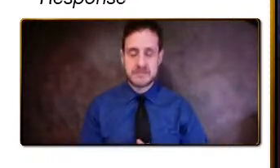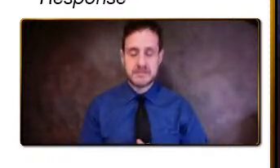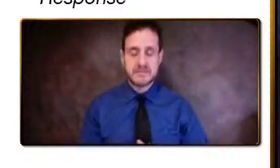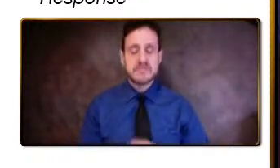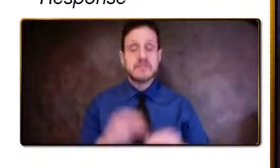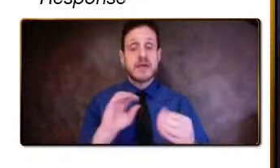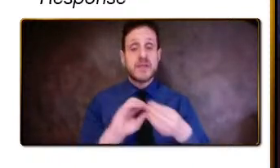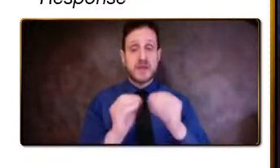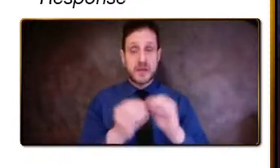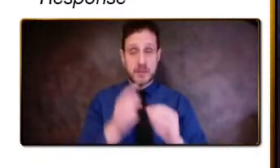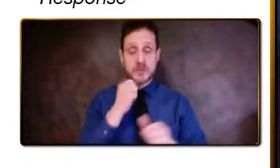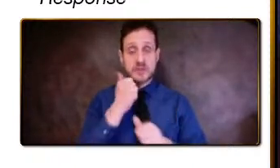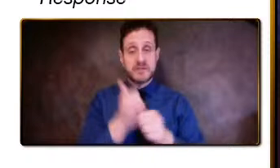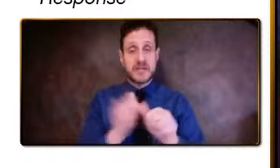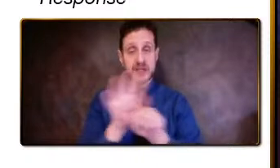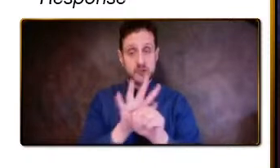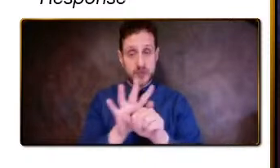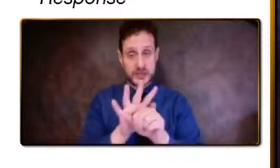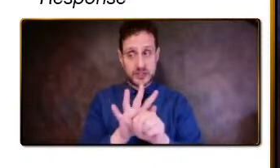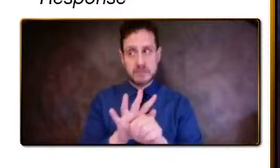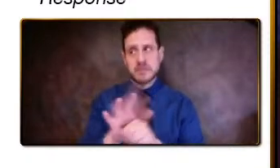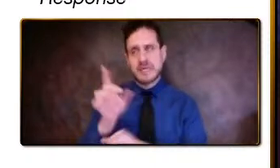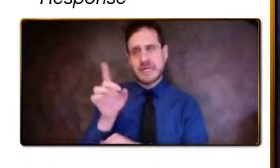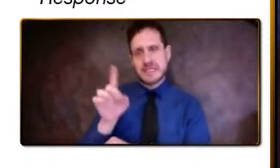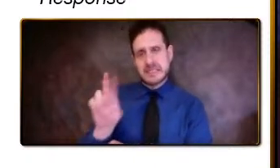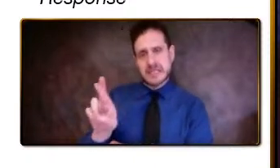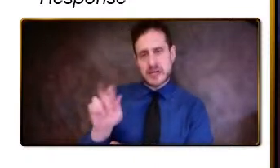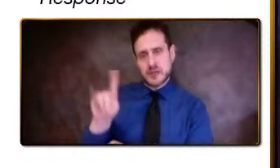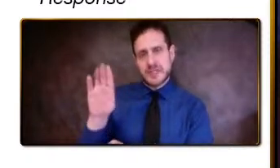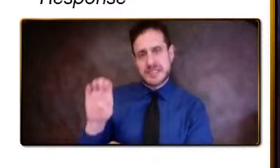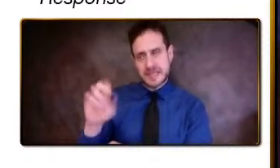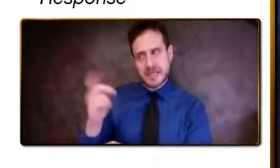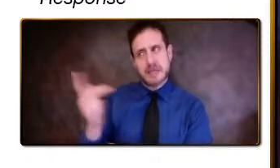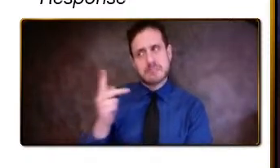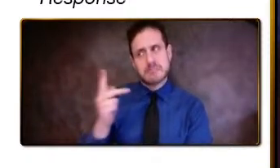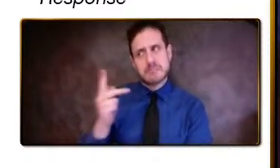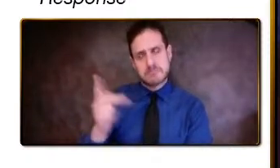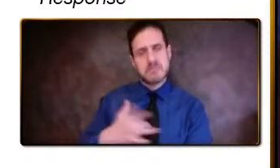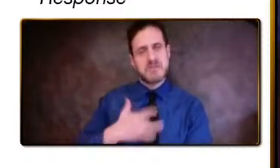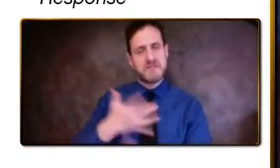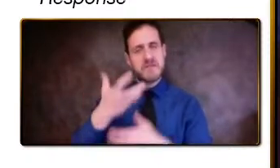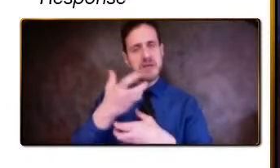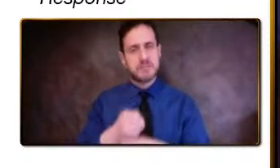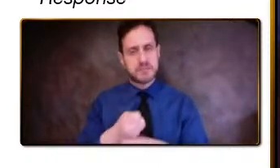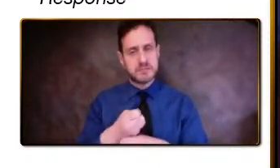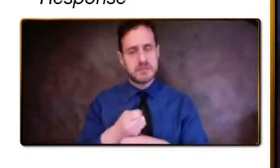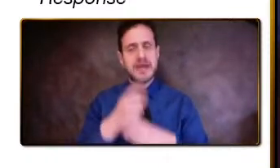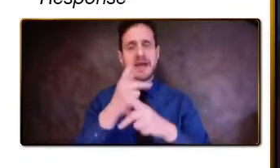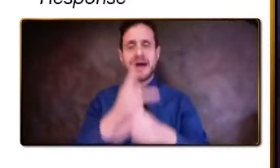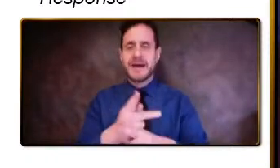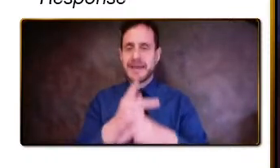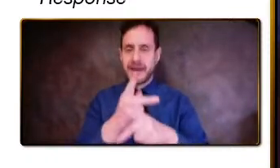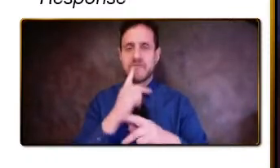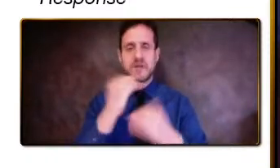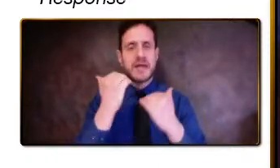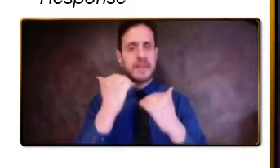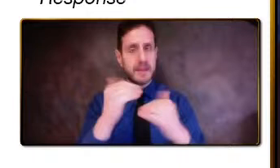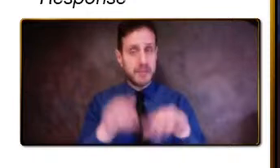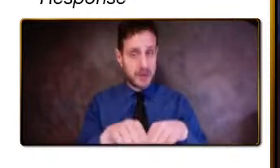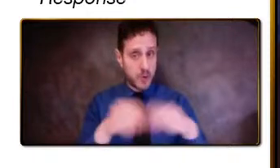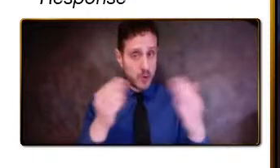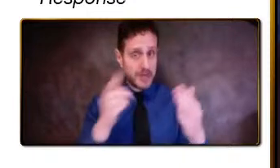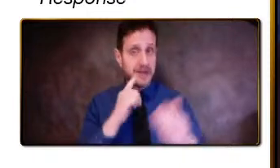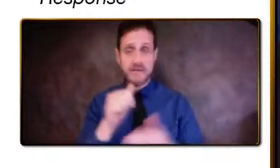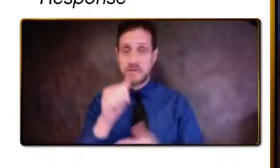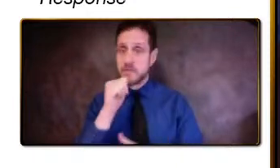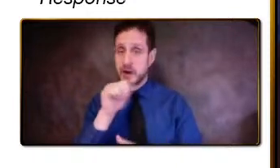region has given Dr. Ezike and IDPH some confidence that a careful and limited reopening of bars and restaurants